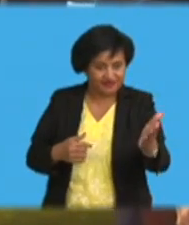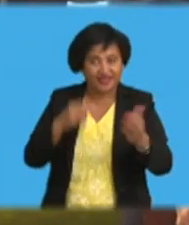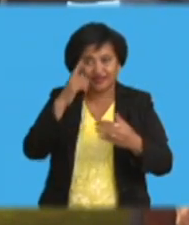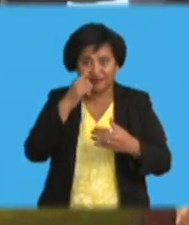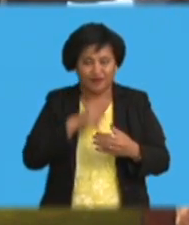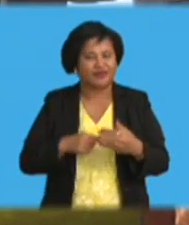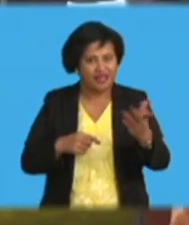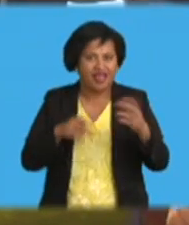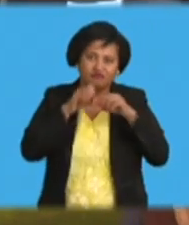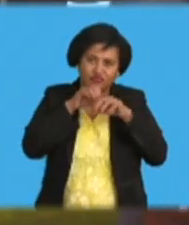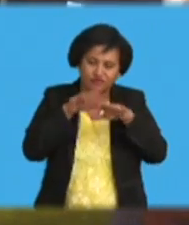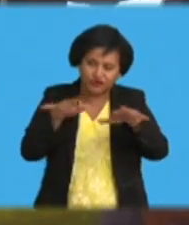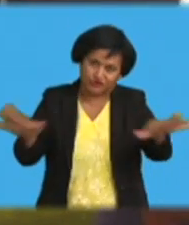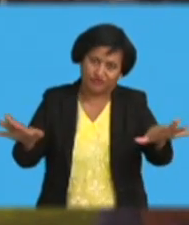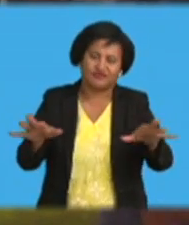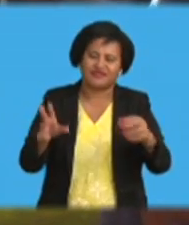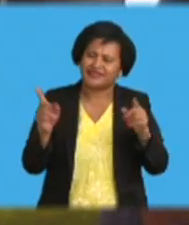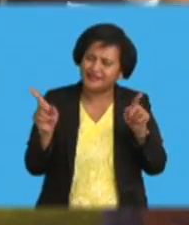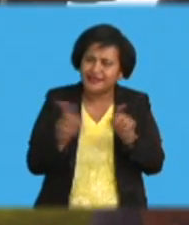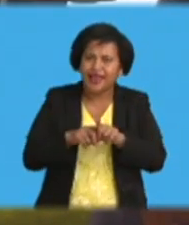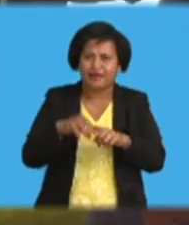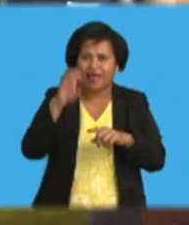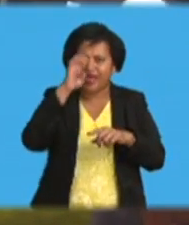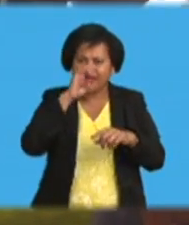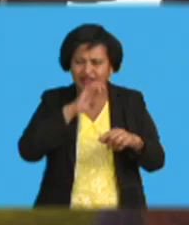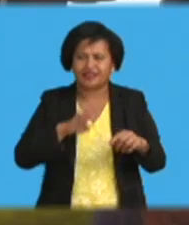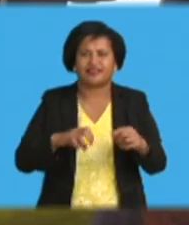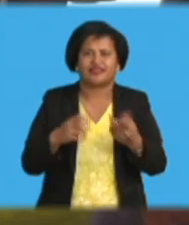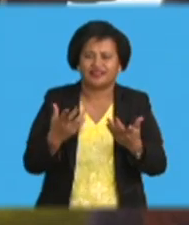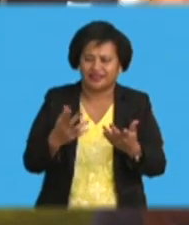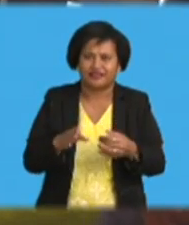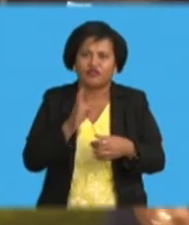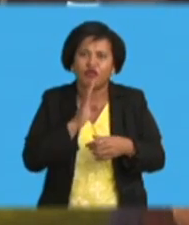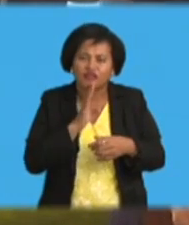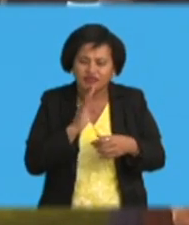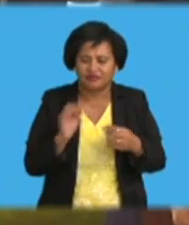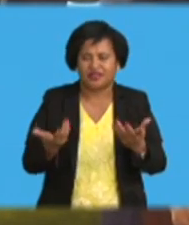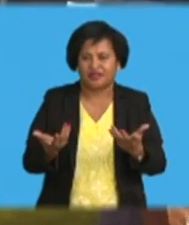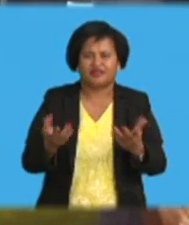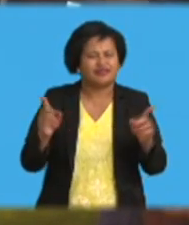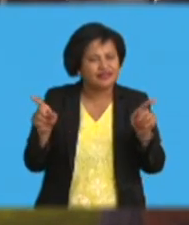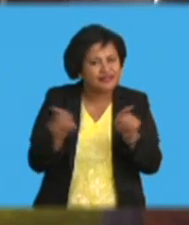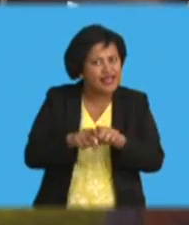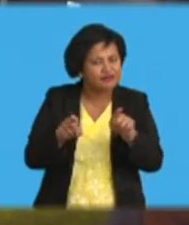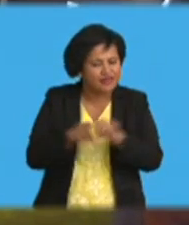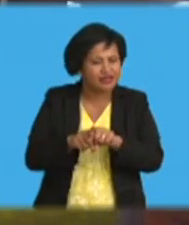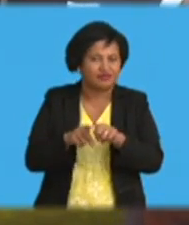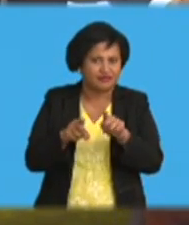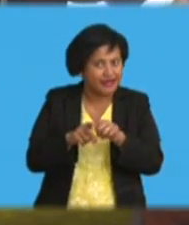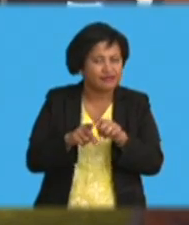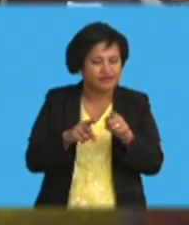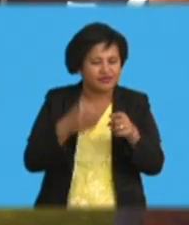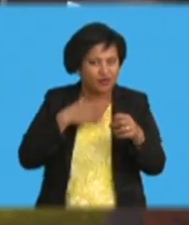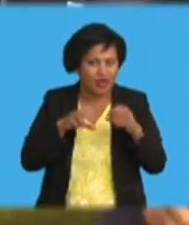many times before. The same ethnic attacks, the same false rumors and the same unfounded allegations. But while they may think this